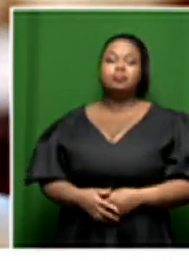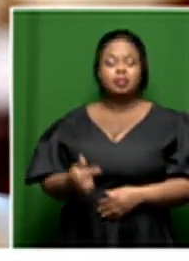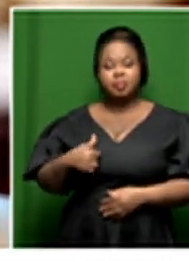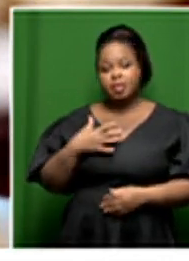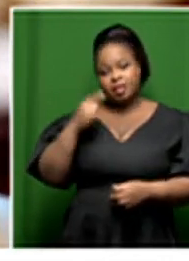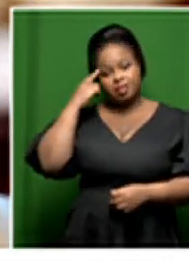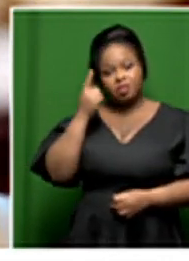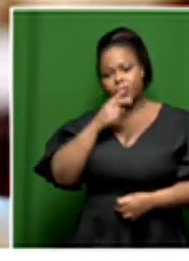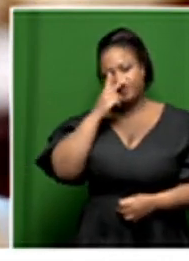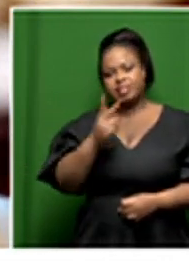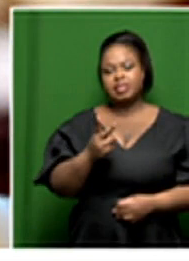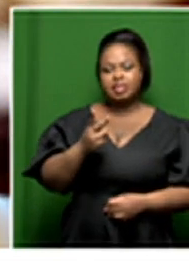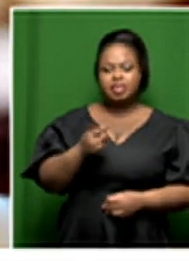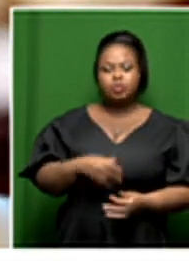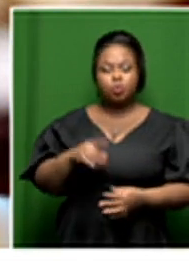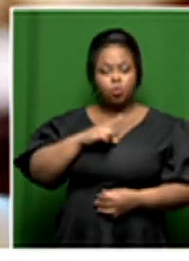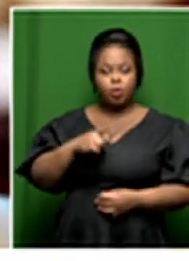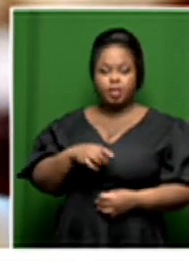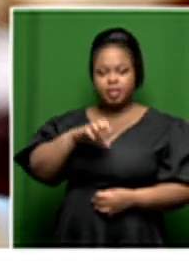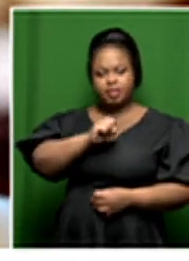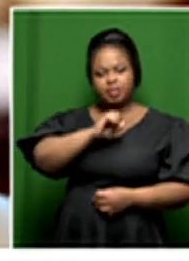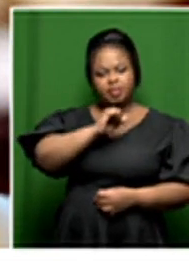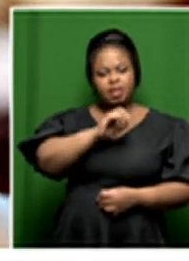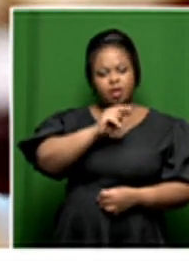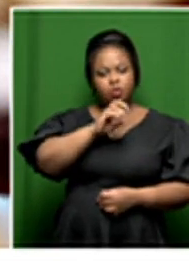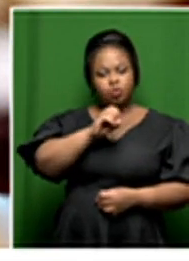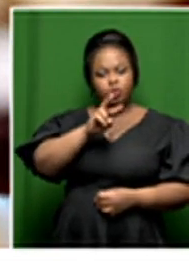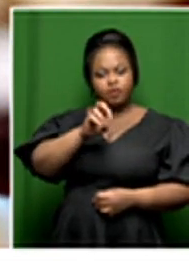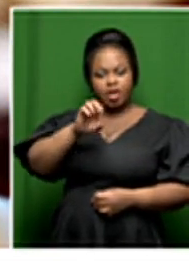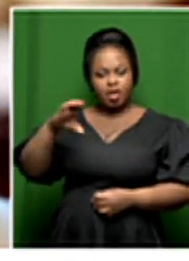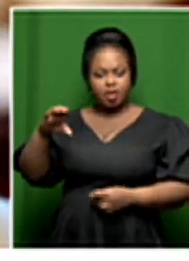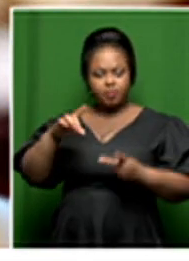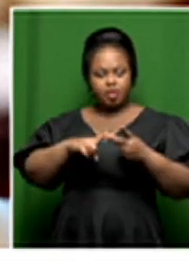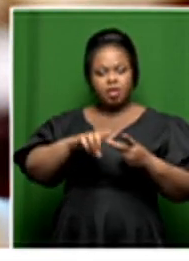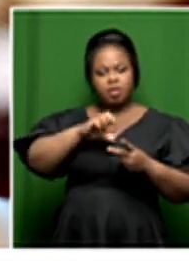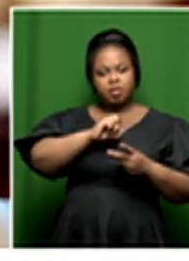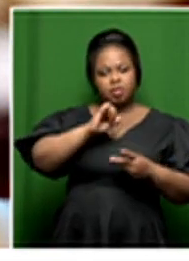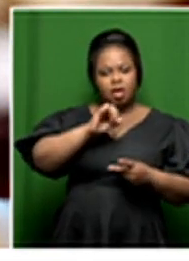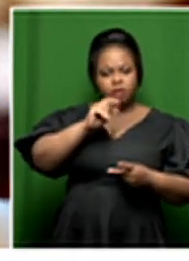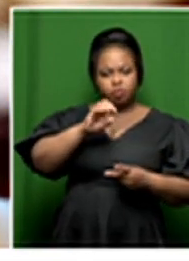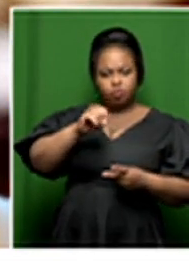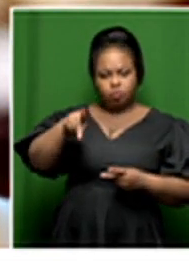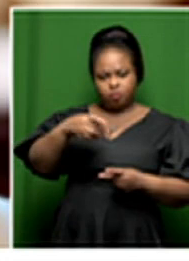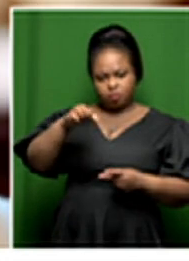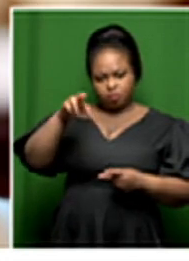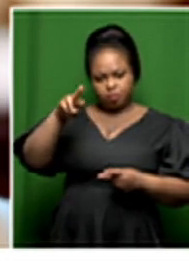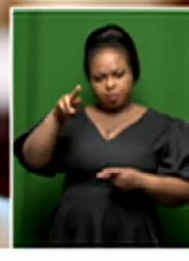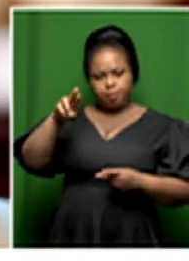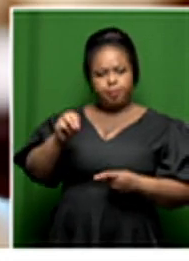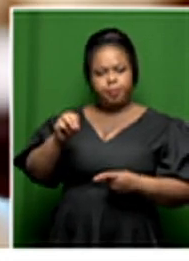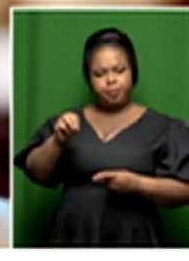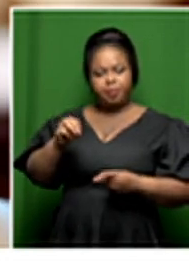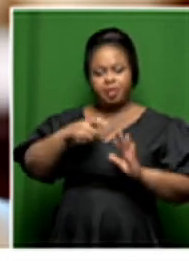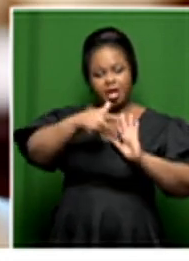and the significance of getting Sinovac, Sinopharm, and some of the other